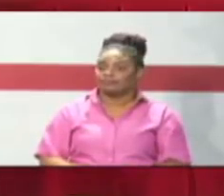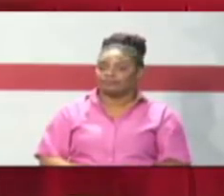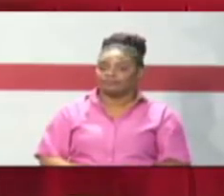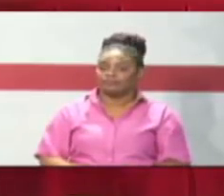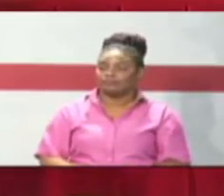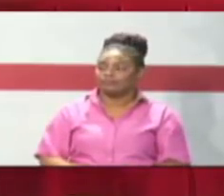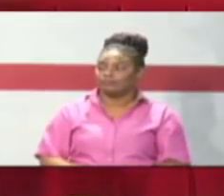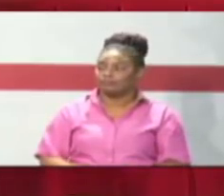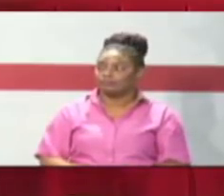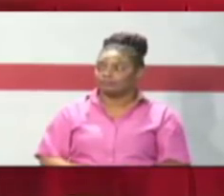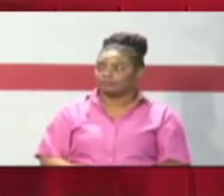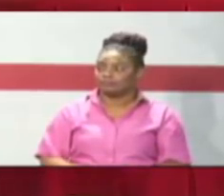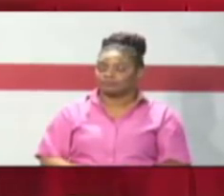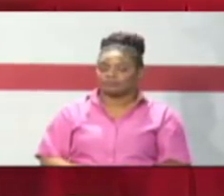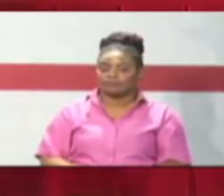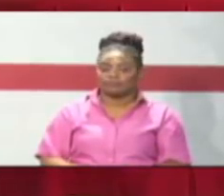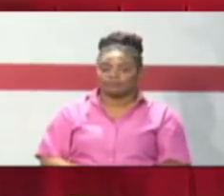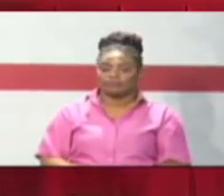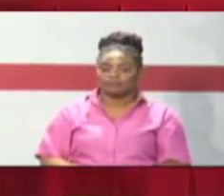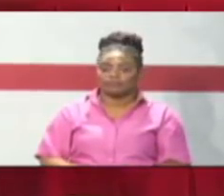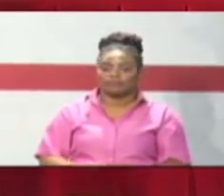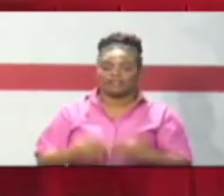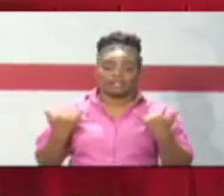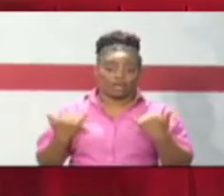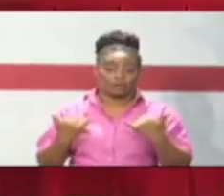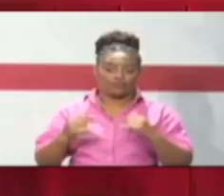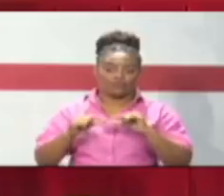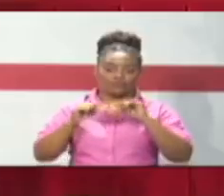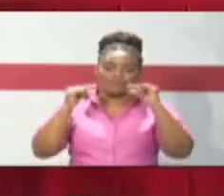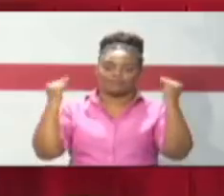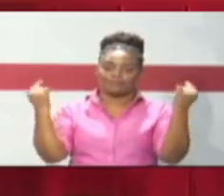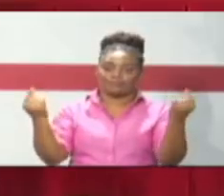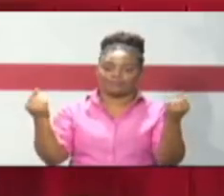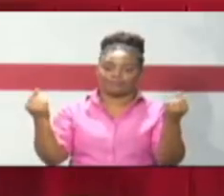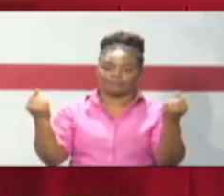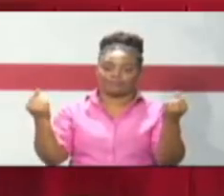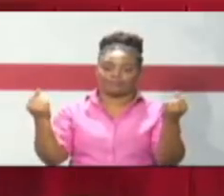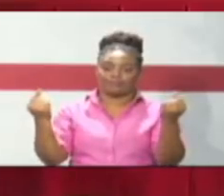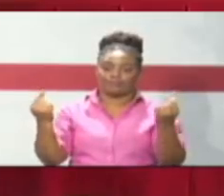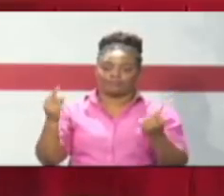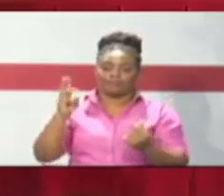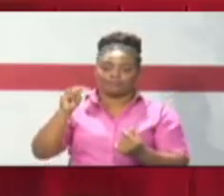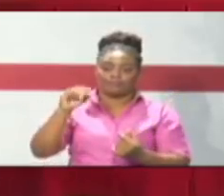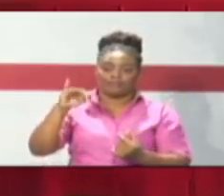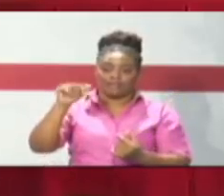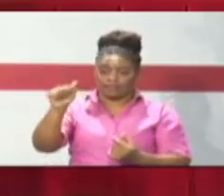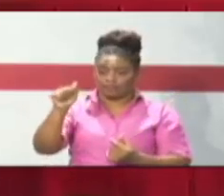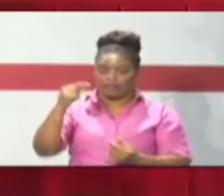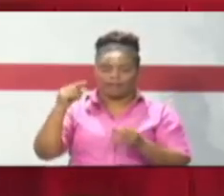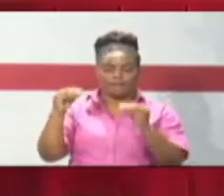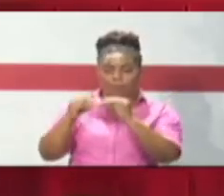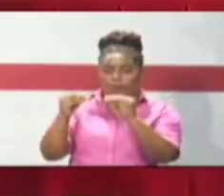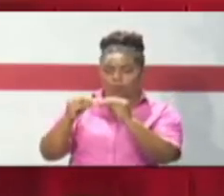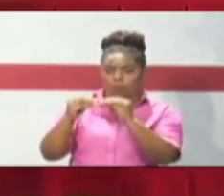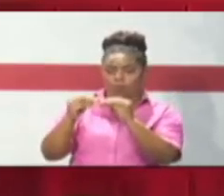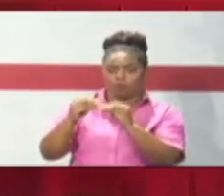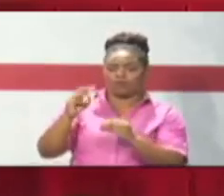Minister. We go to Guardian Media Limited for a follow-up question.